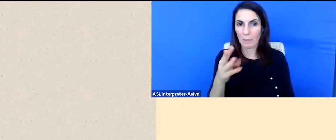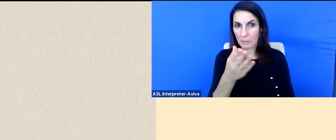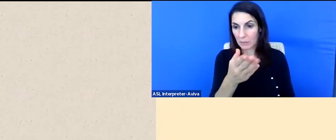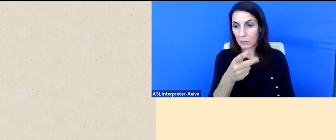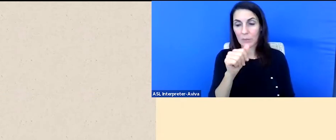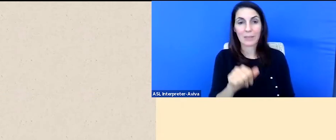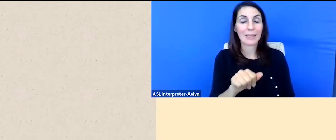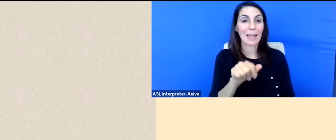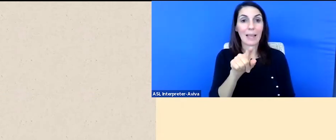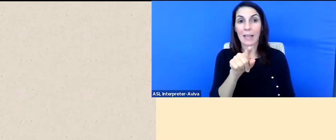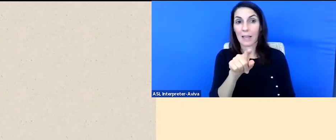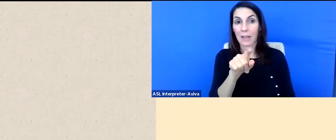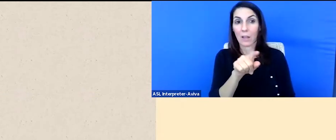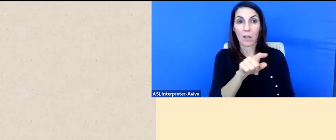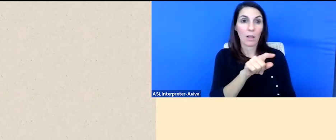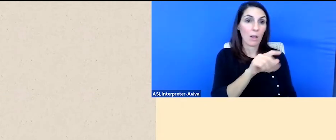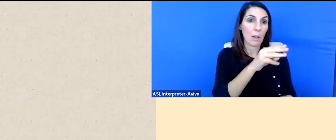go off